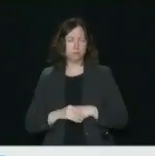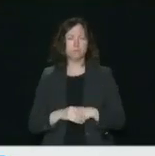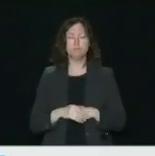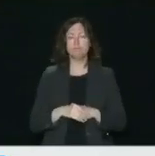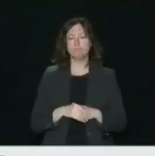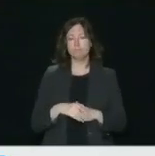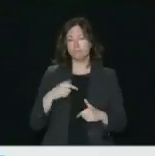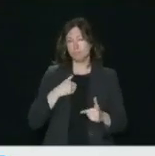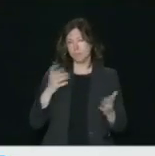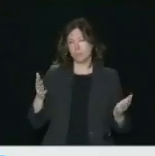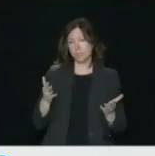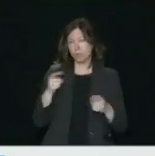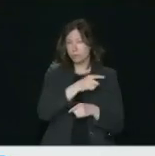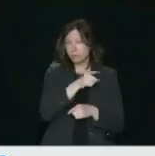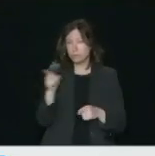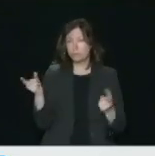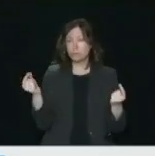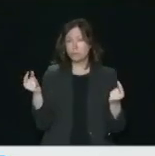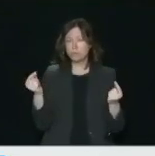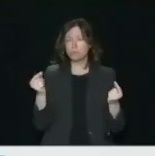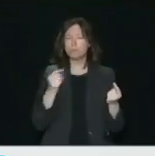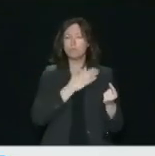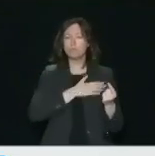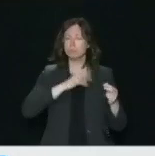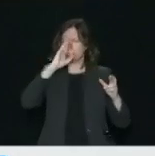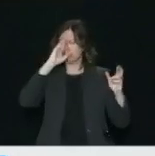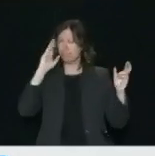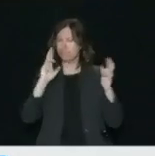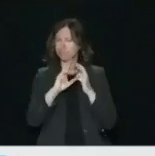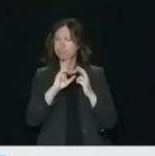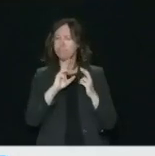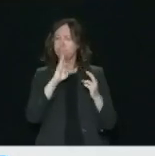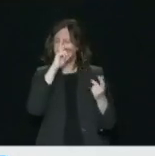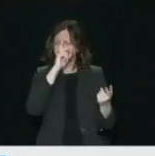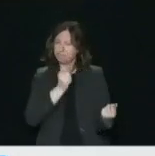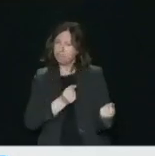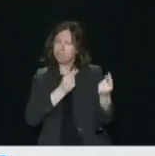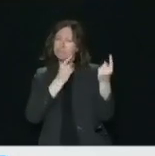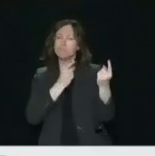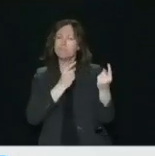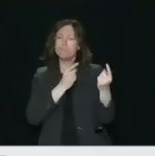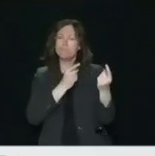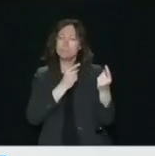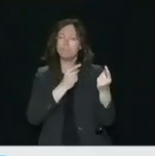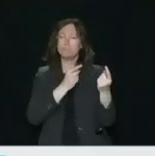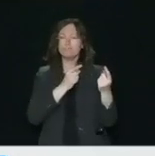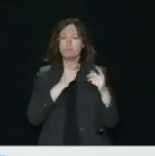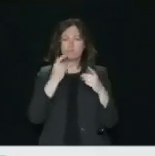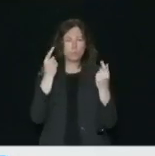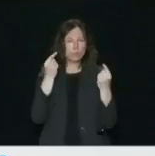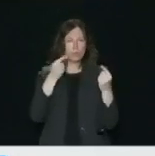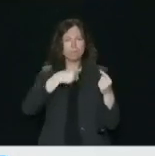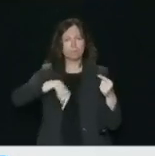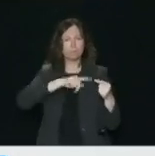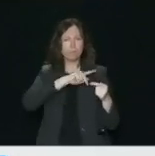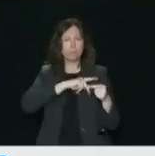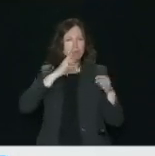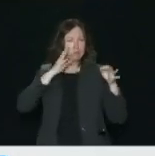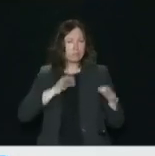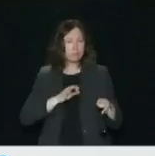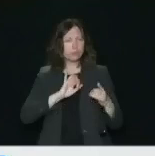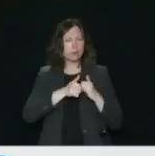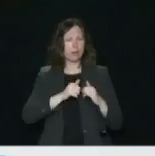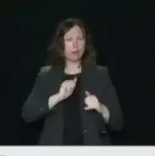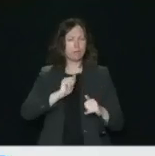BA.1 has not already driven high infection rates. While evidence suggests that BA.2 is more transmissible